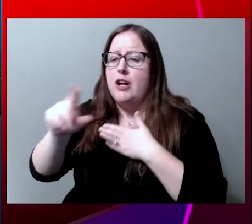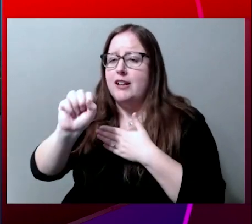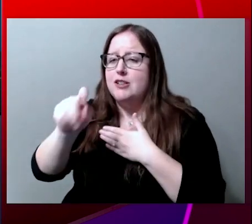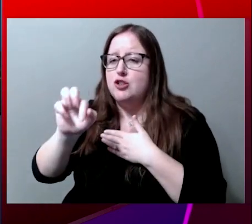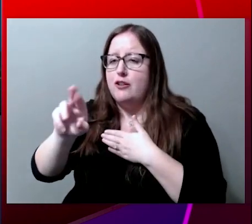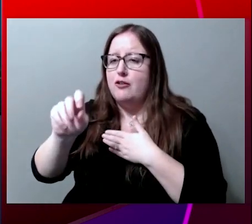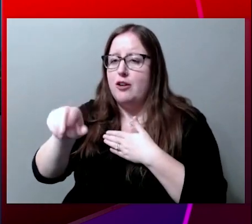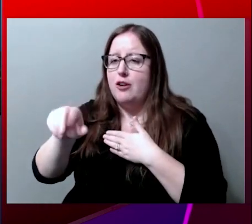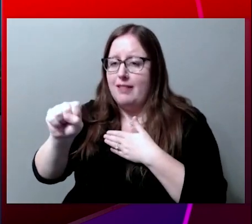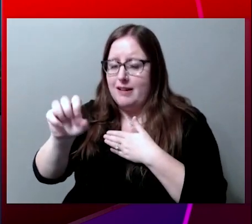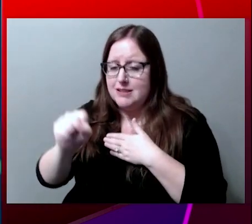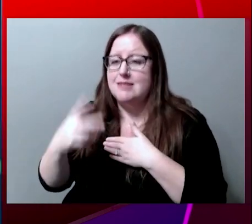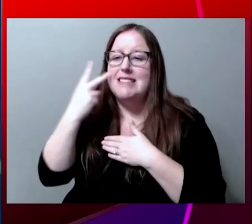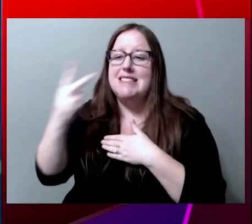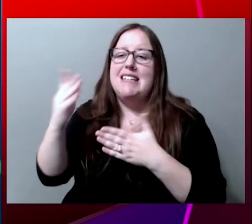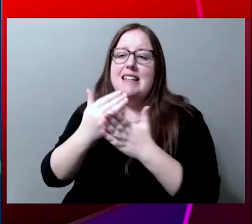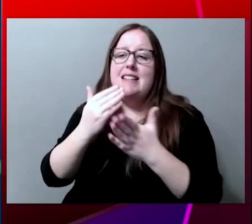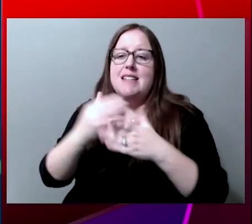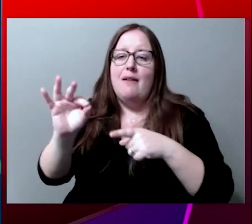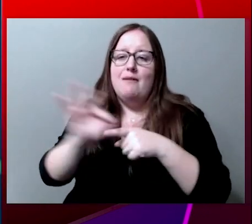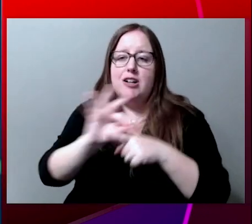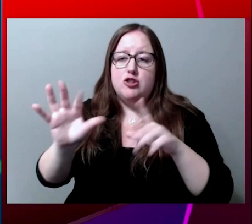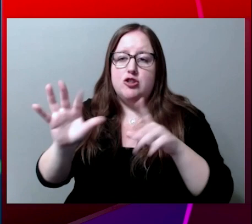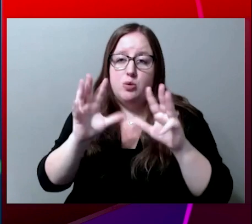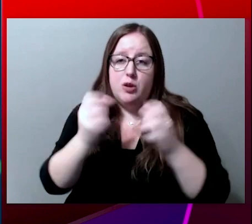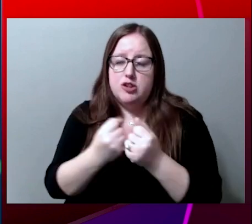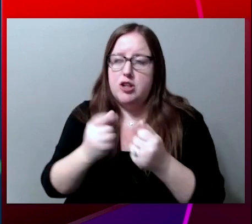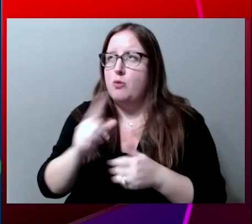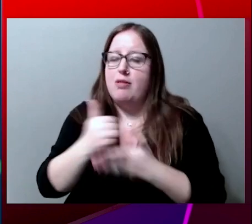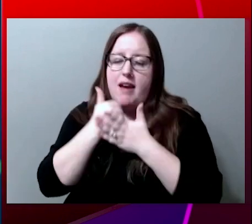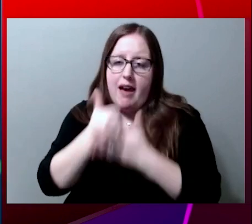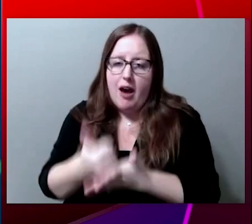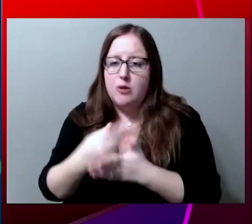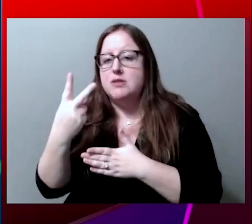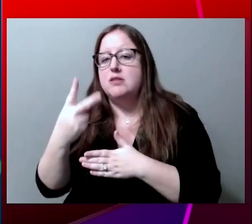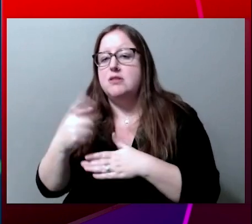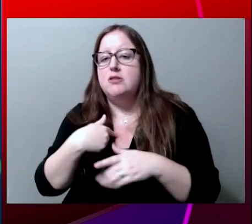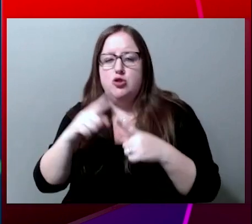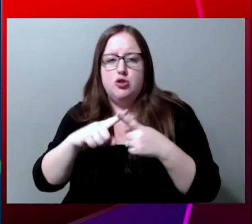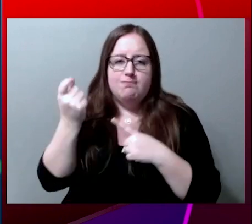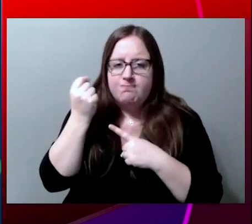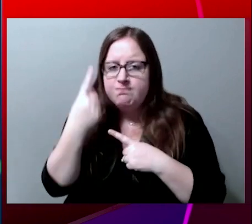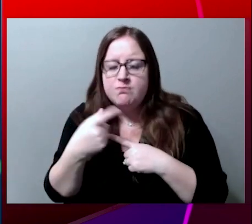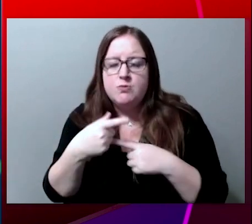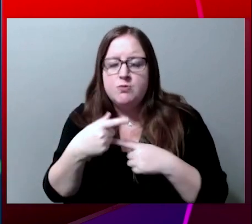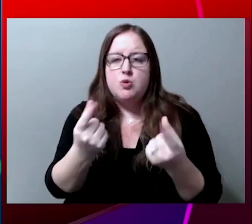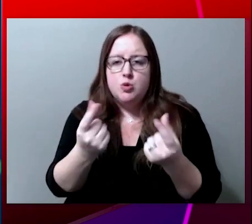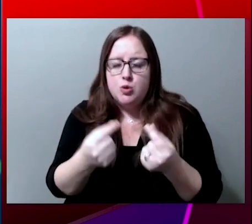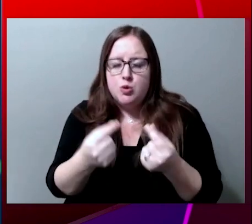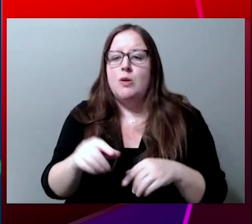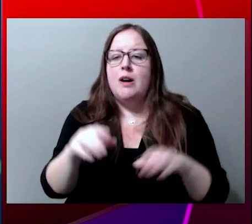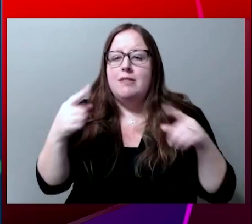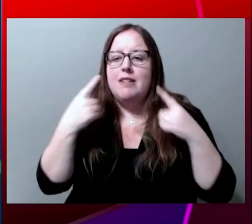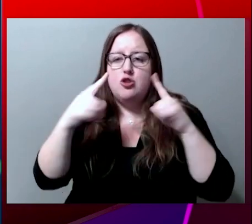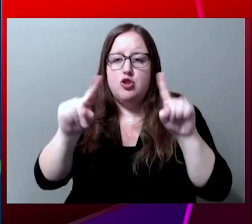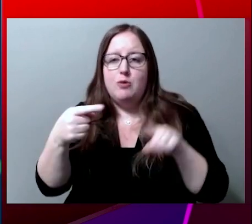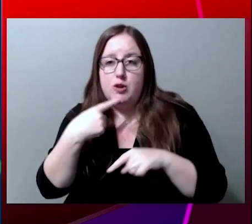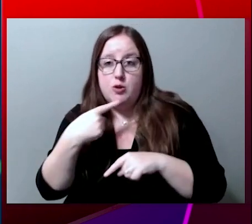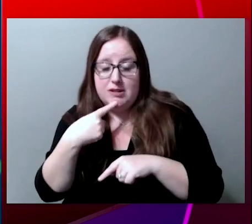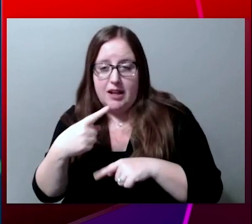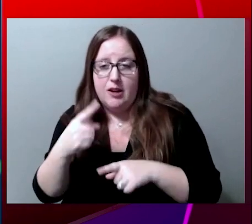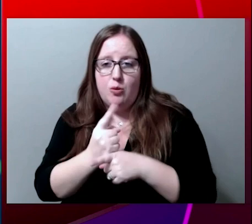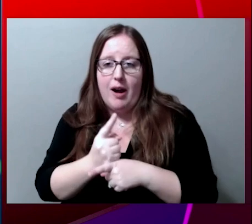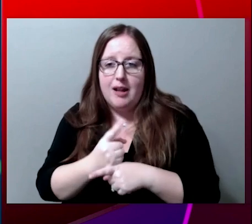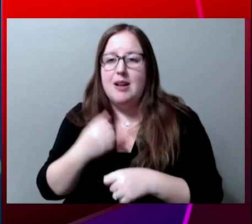Go check out the Step Functions Workshop. It's really, really helpful to give you a lay of the land, understand what you can do, and achieve what you said, which is,